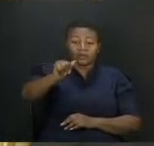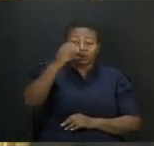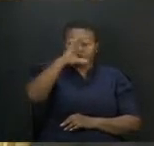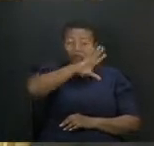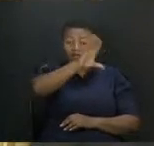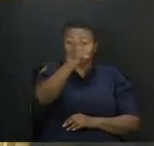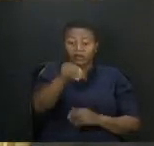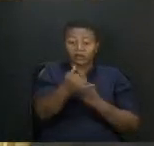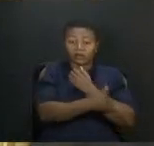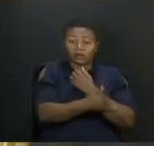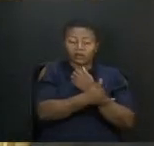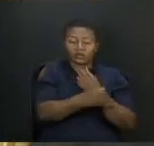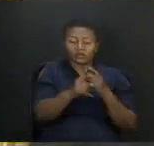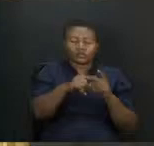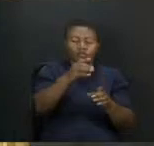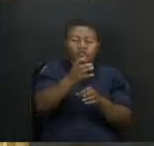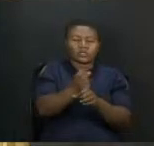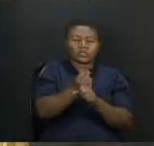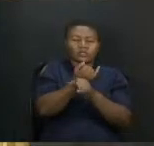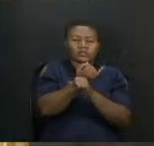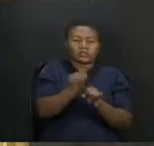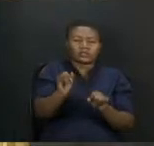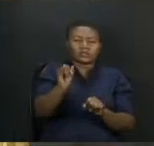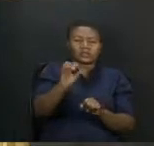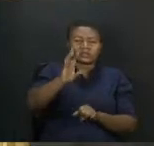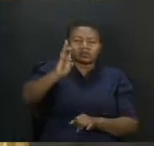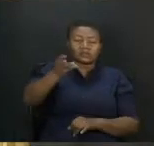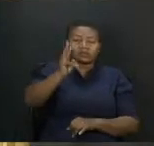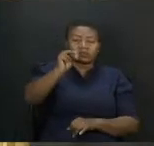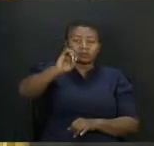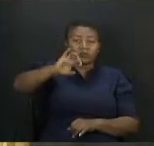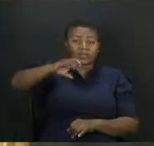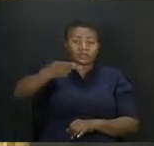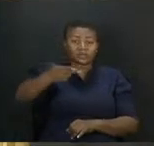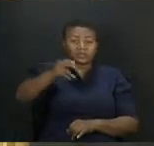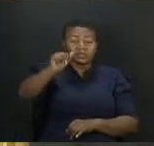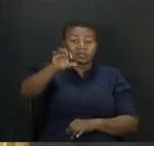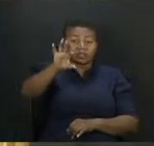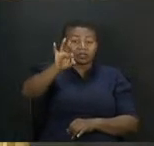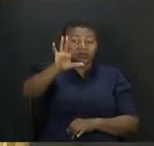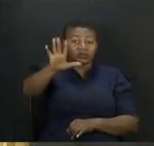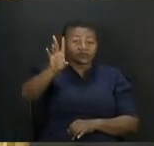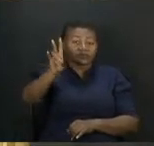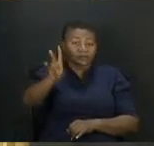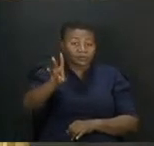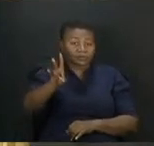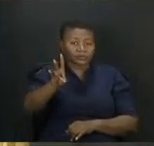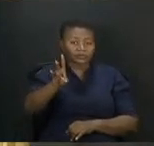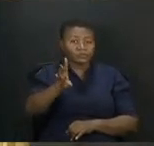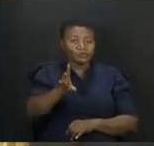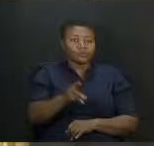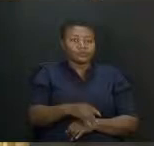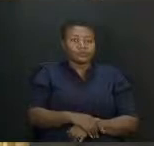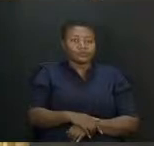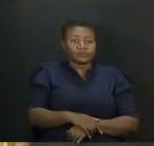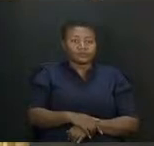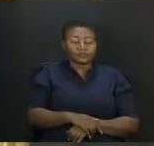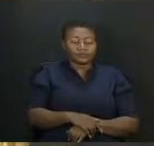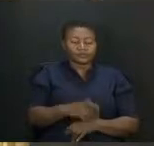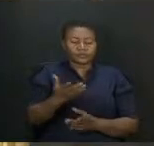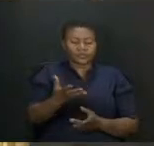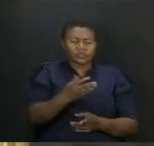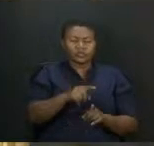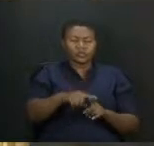in 6th March 1957. This marked a significant step towards